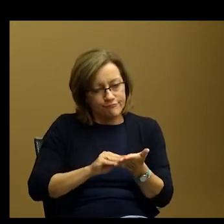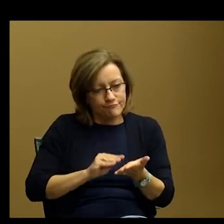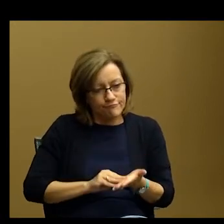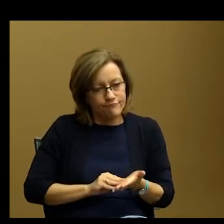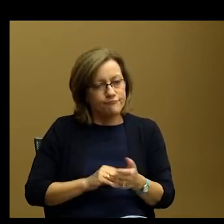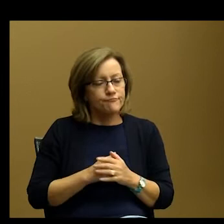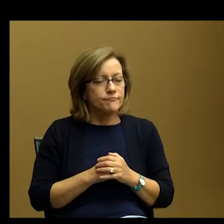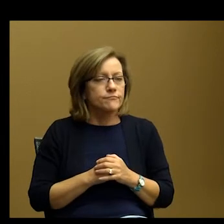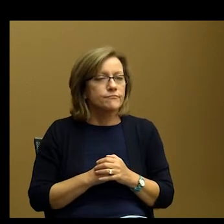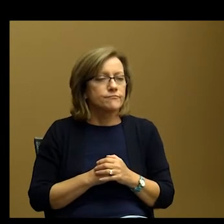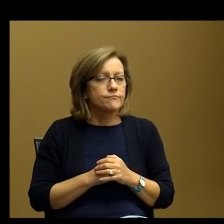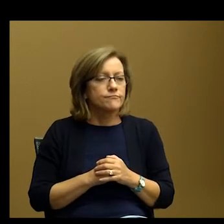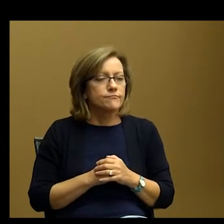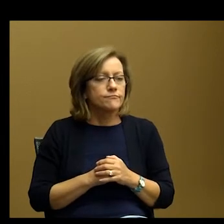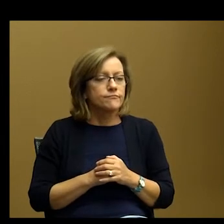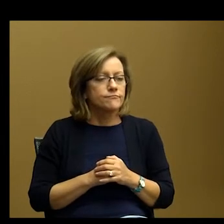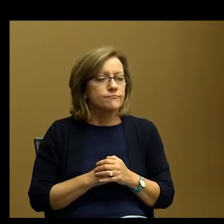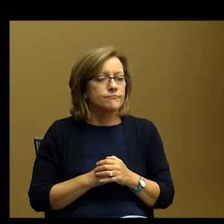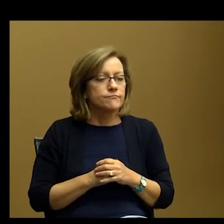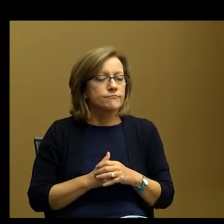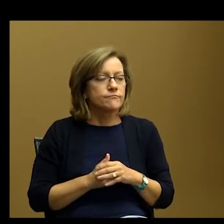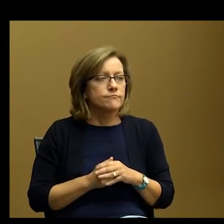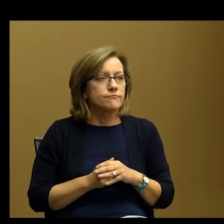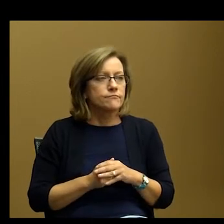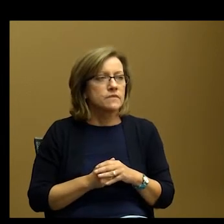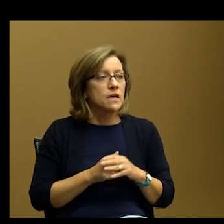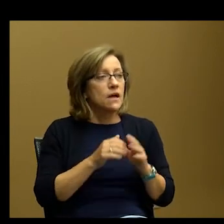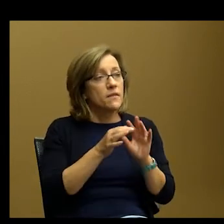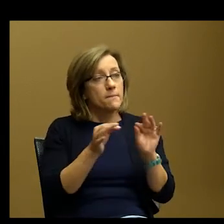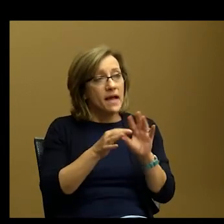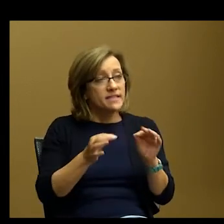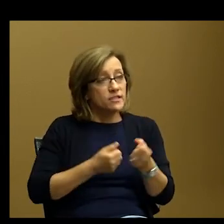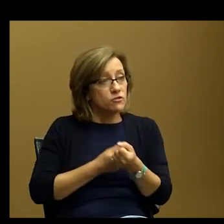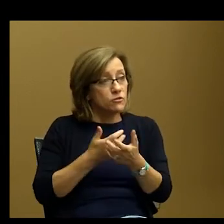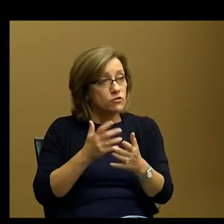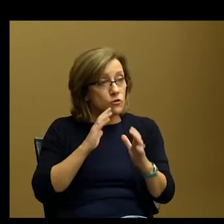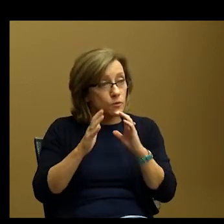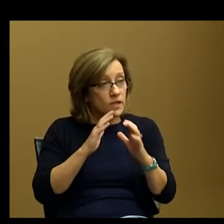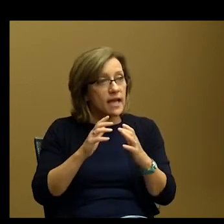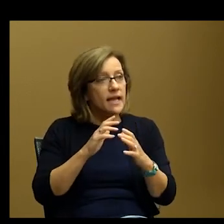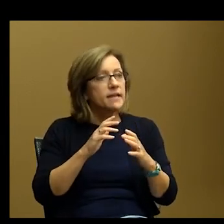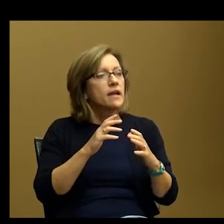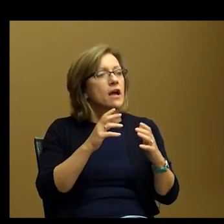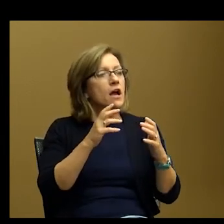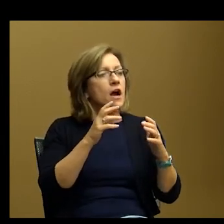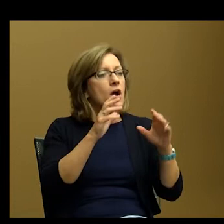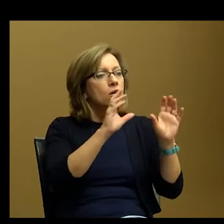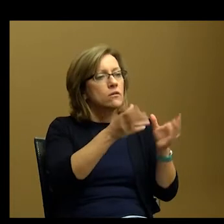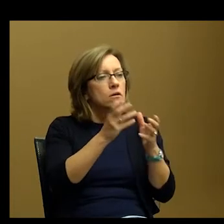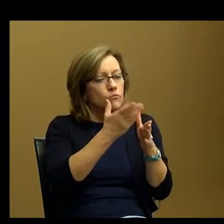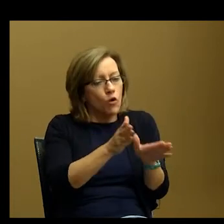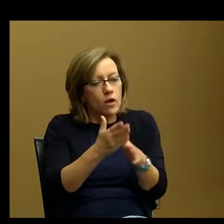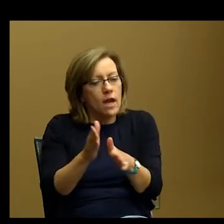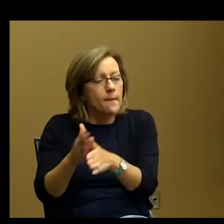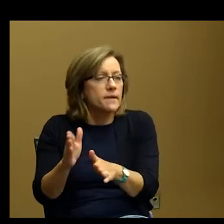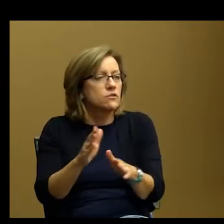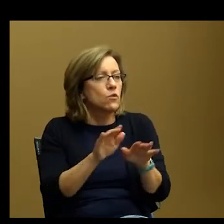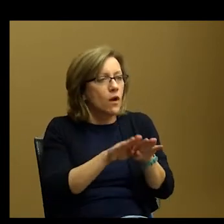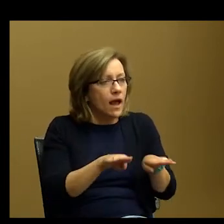specific messages are arranged by level and by reason, okay? So they're arranged that way.